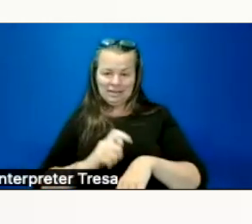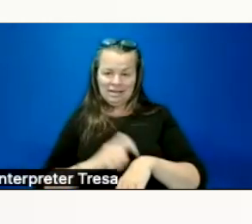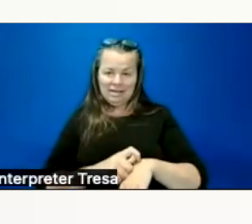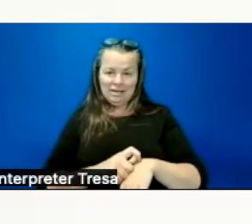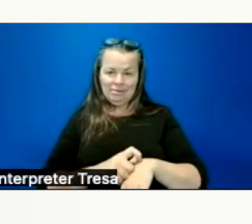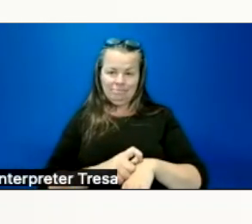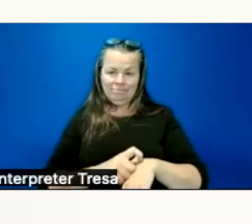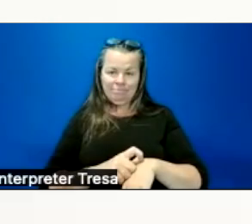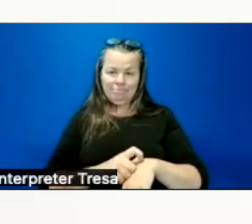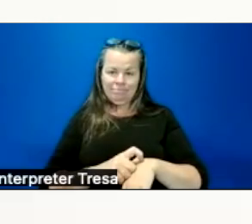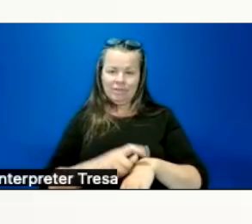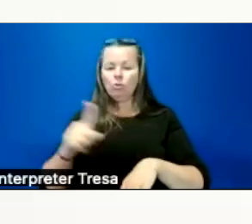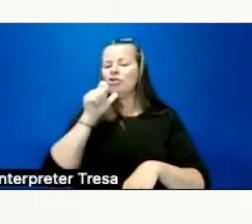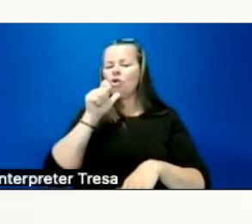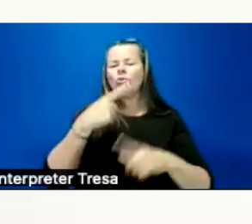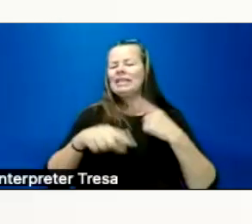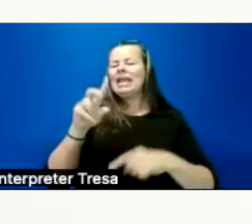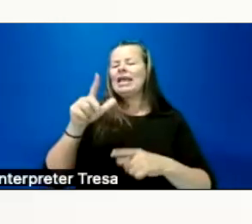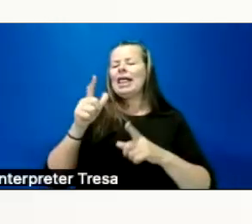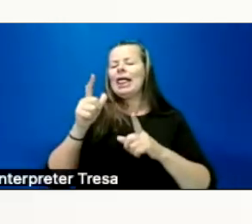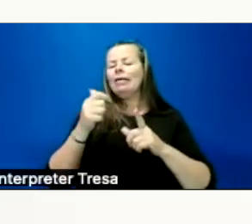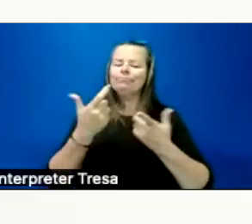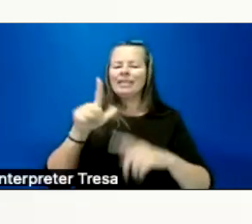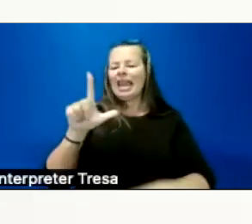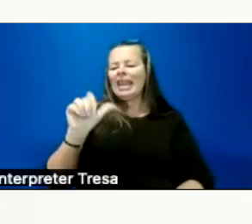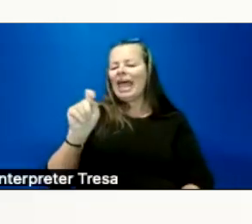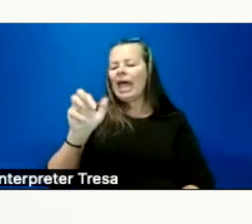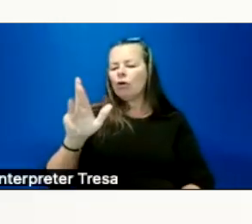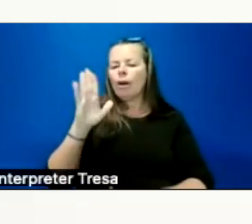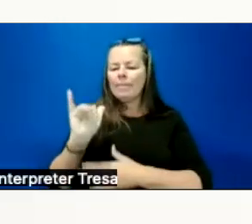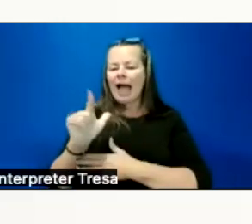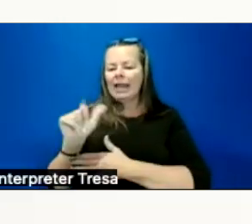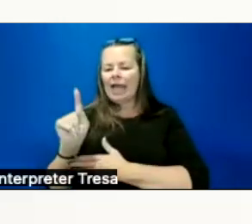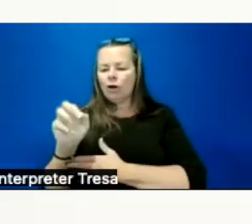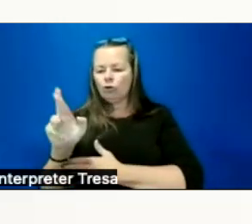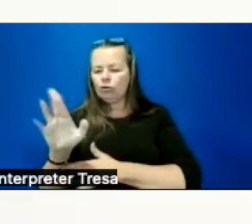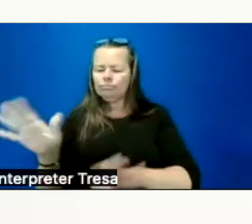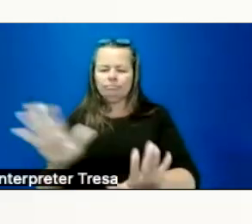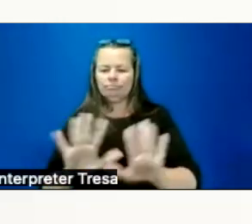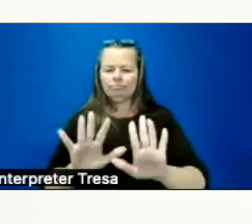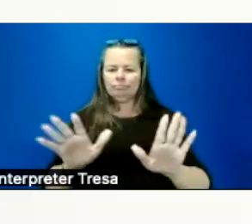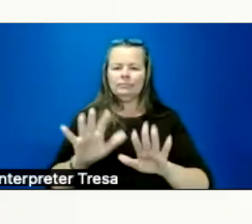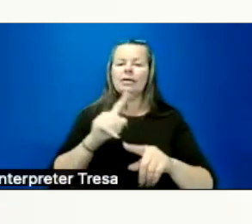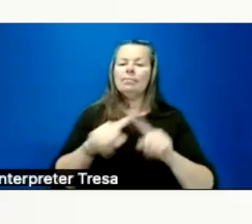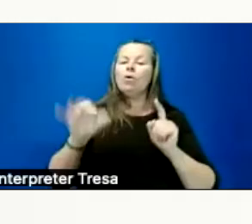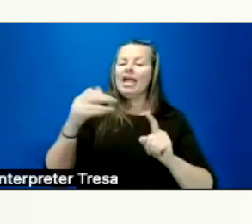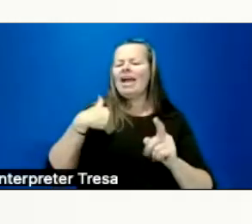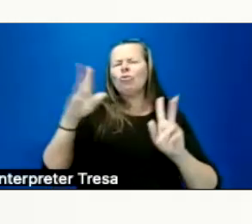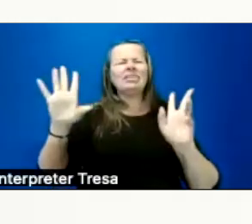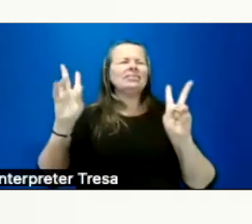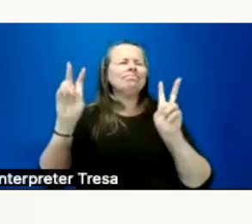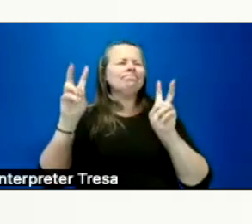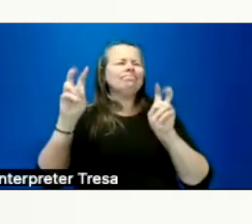not signing it like letter by letter, but what we are having is a def name, so to say, which